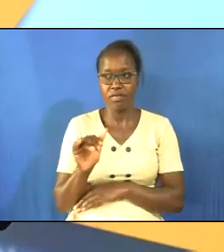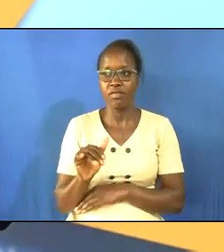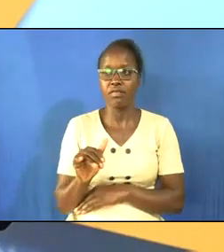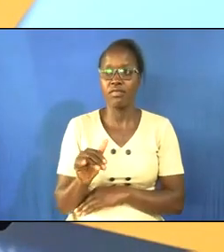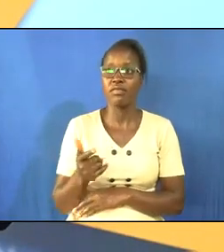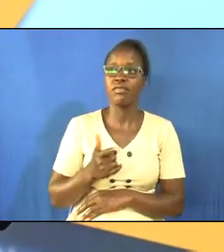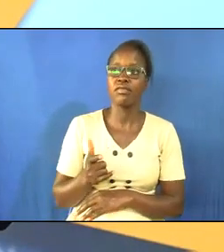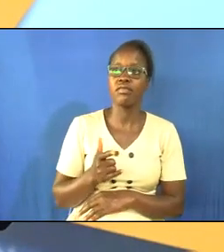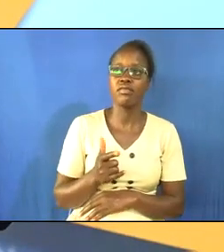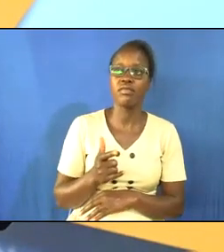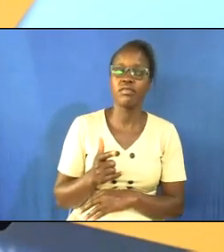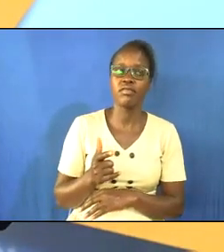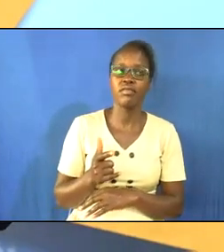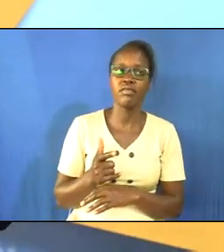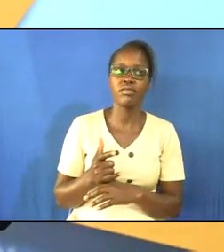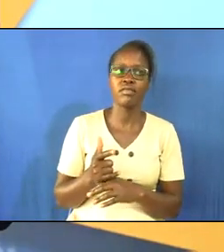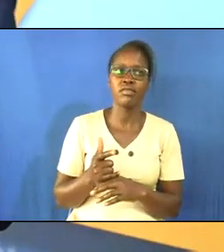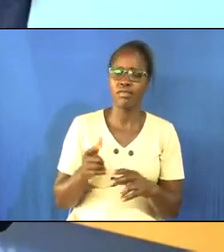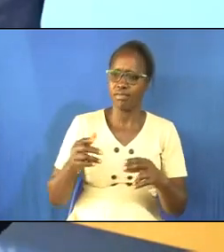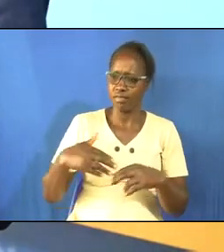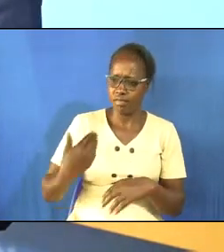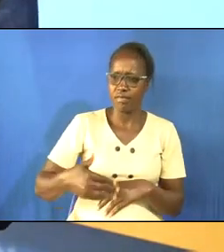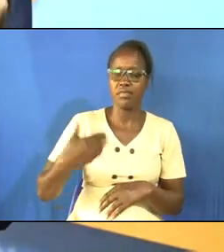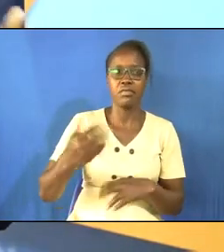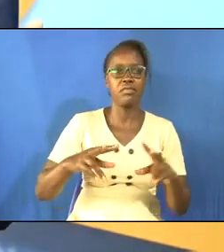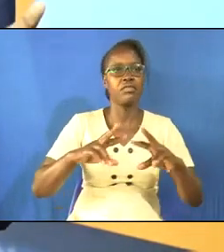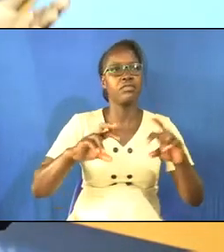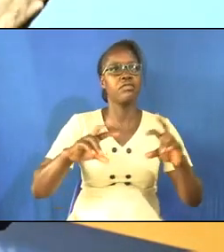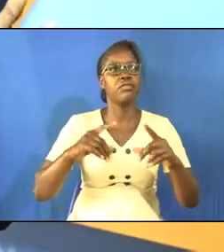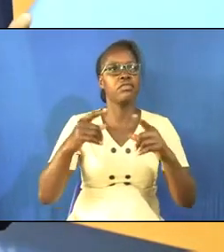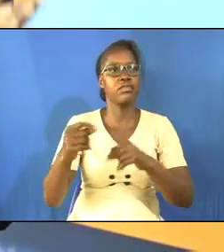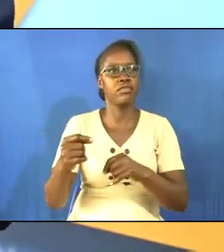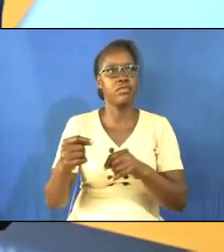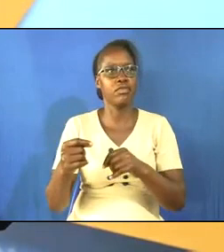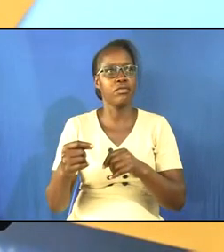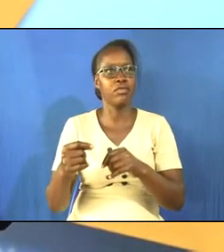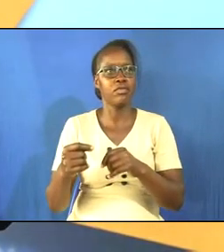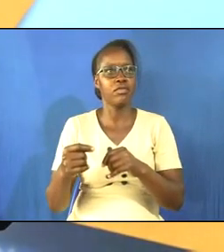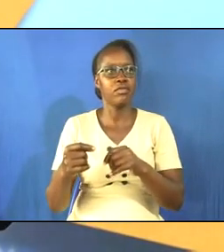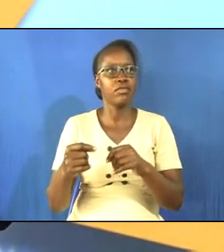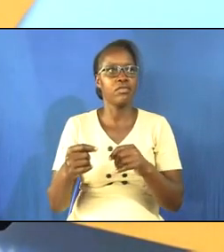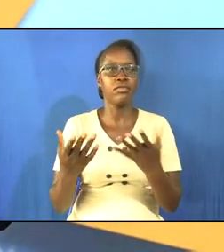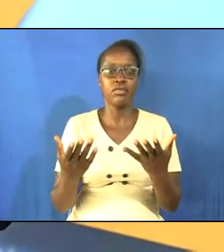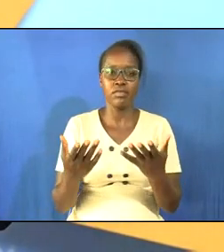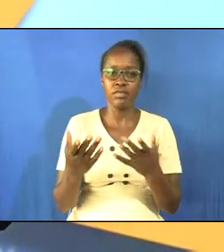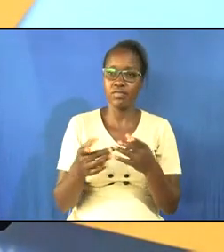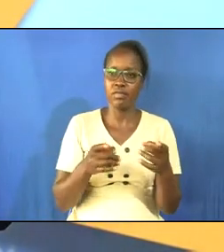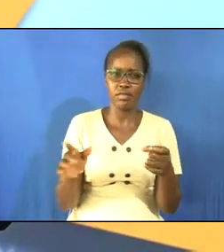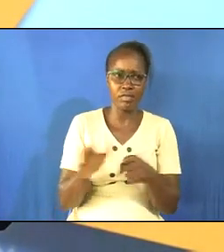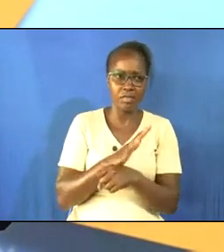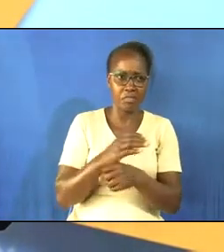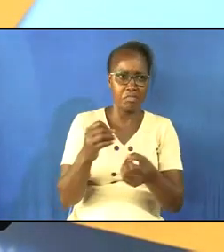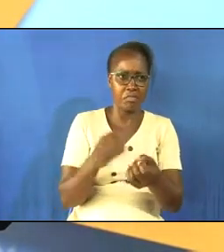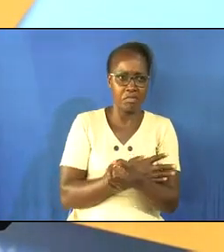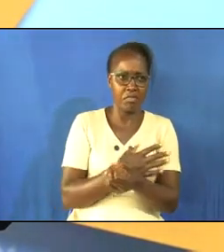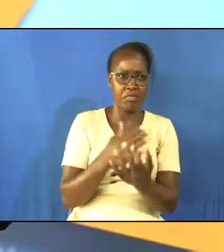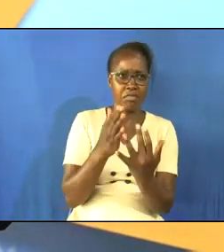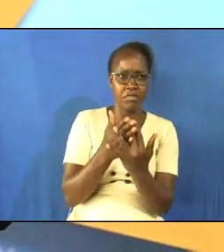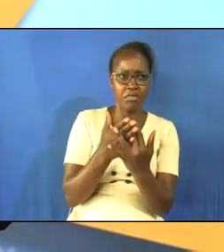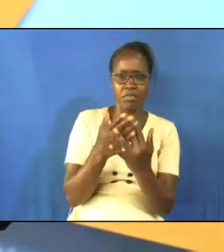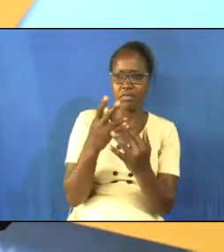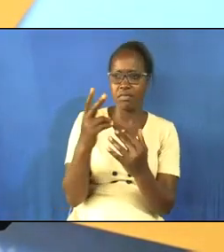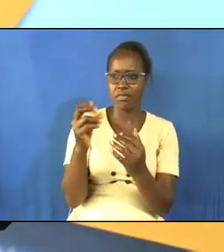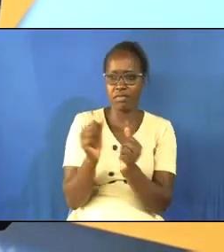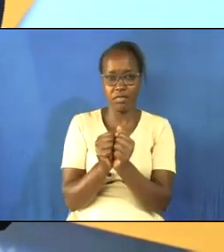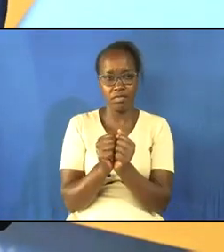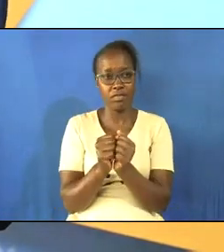the ladies, to go and get regular checkups. And that process from a precancerous cell to a full-fledged cancer takes between 10 to